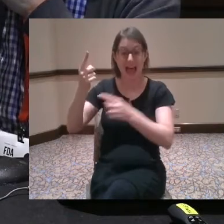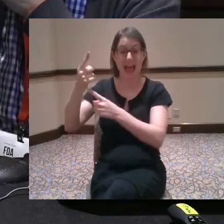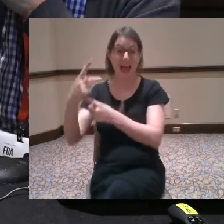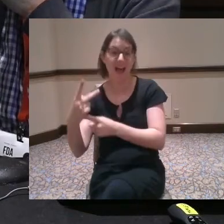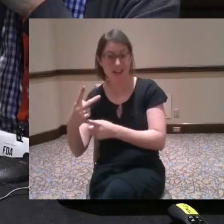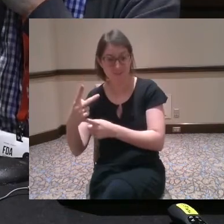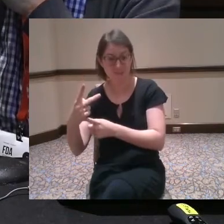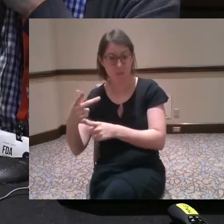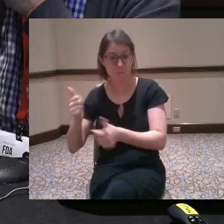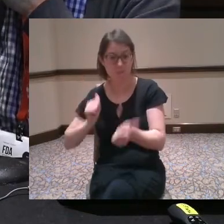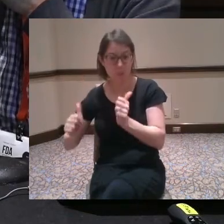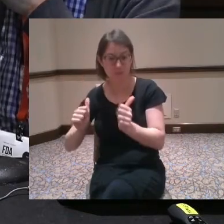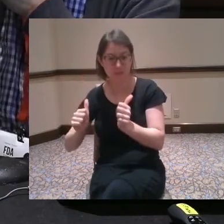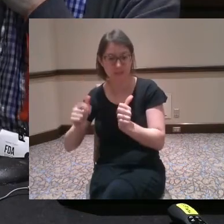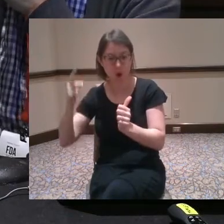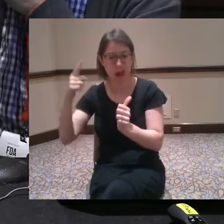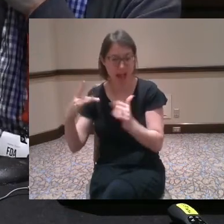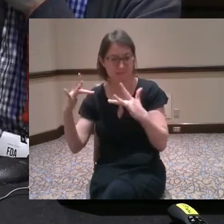less than half filled